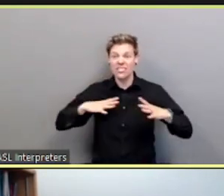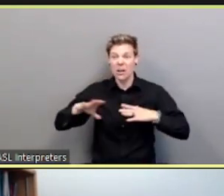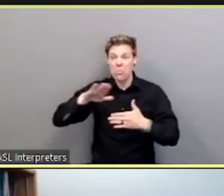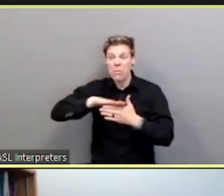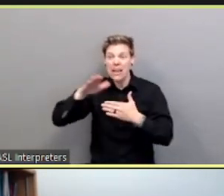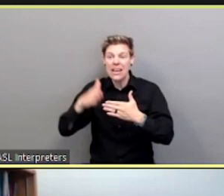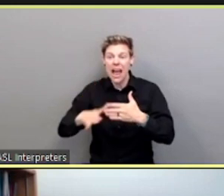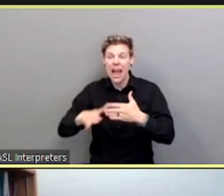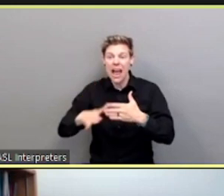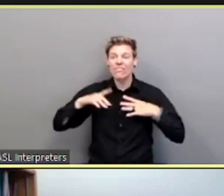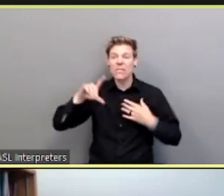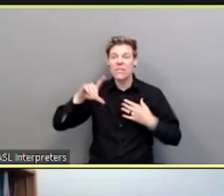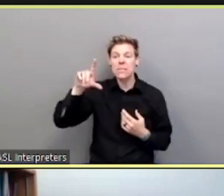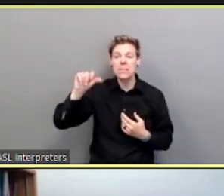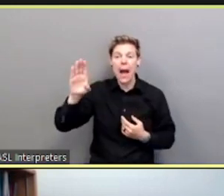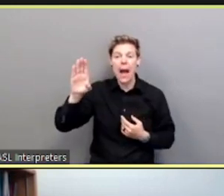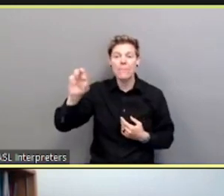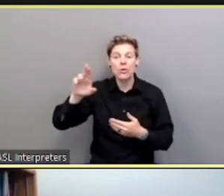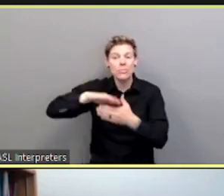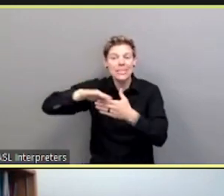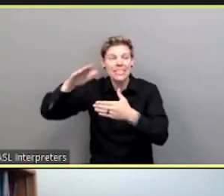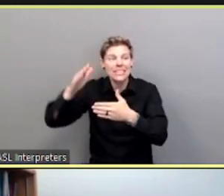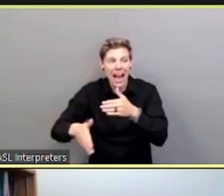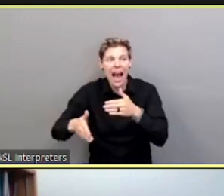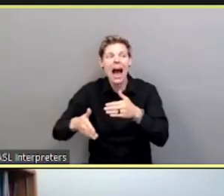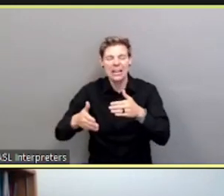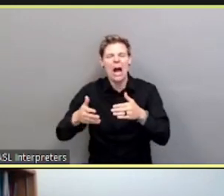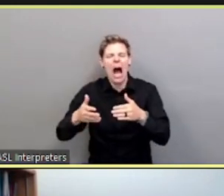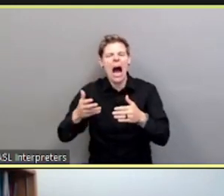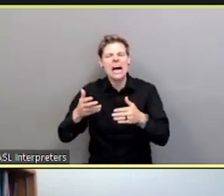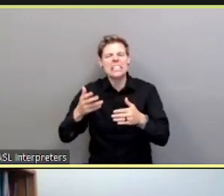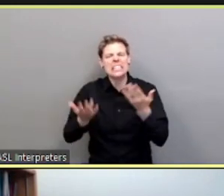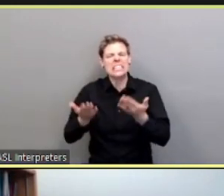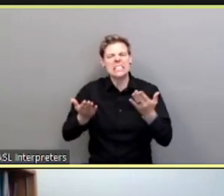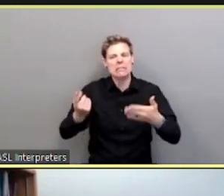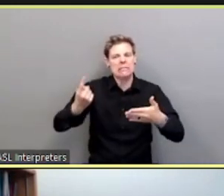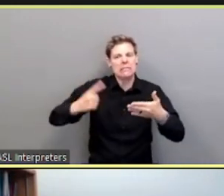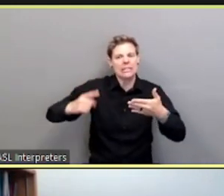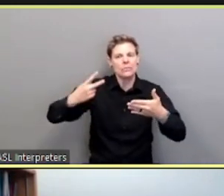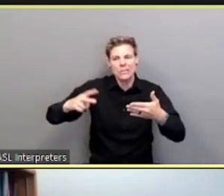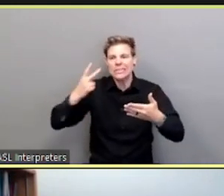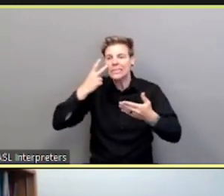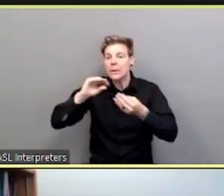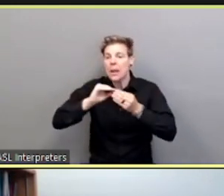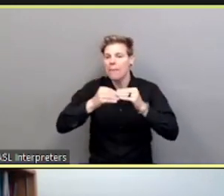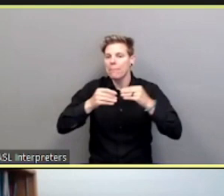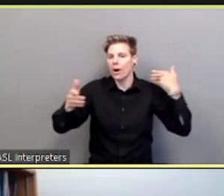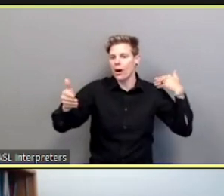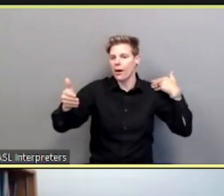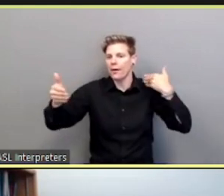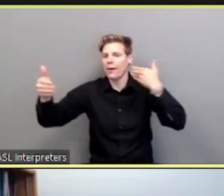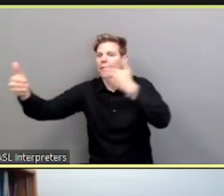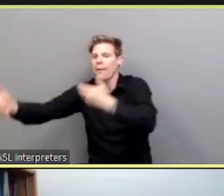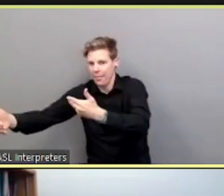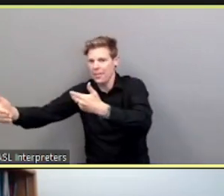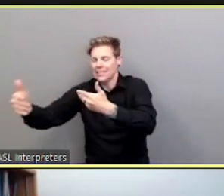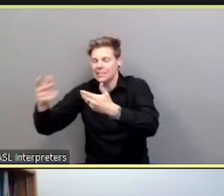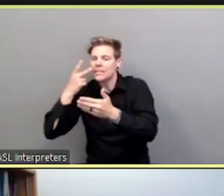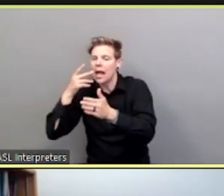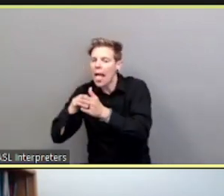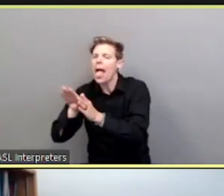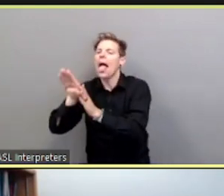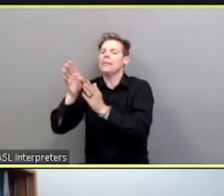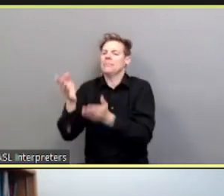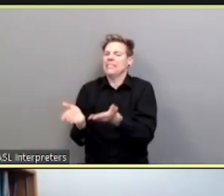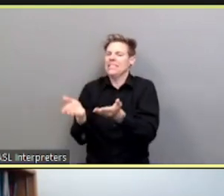our case counts over the next week or so. So we're going to continue to watch this very, very closely, but